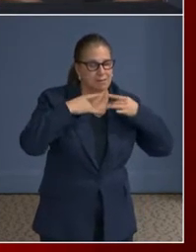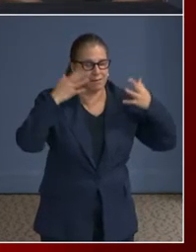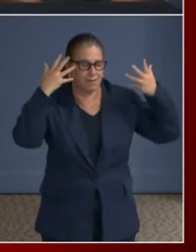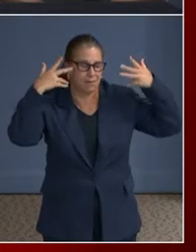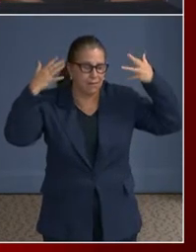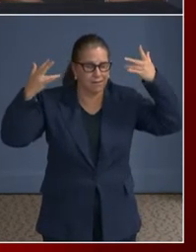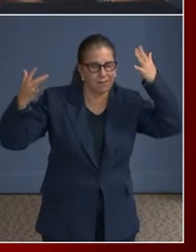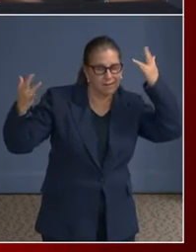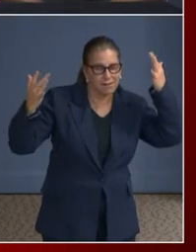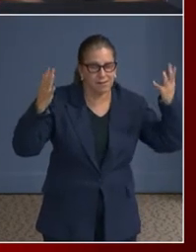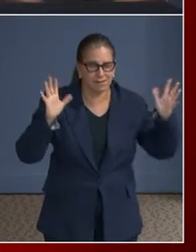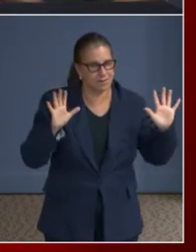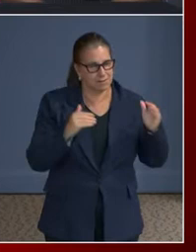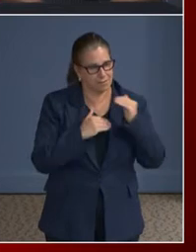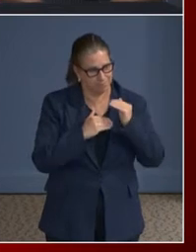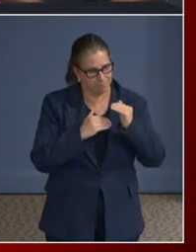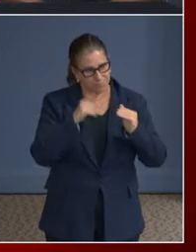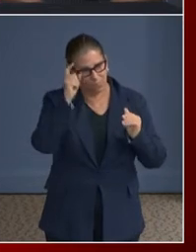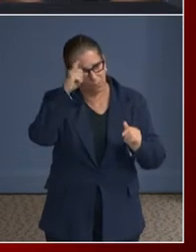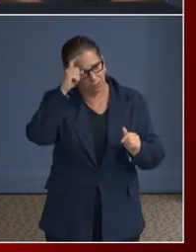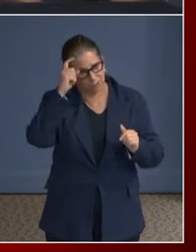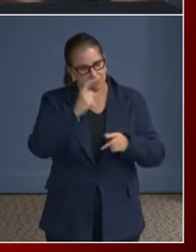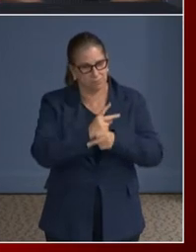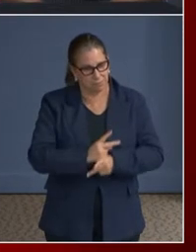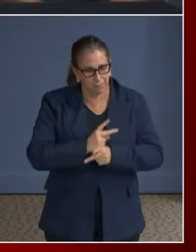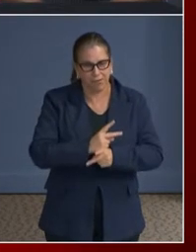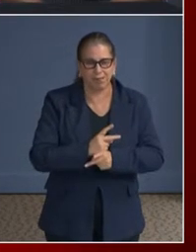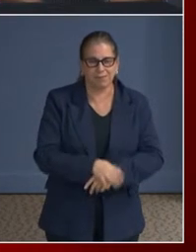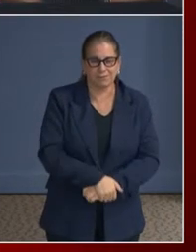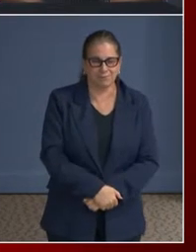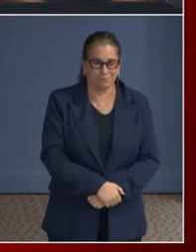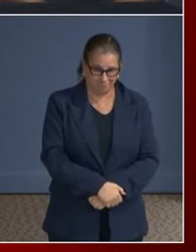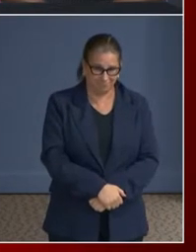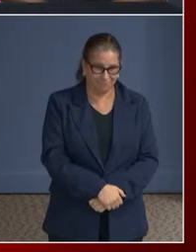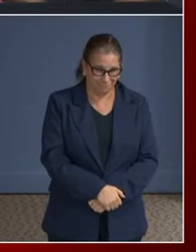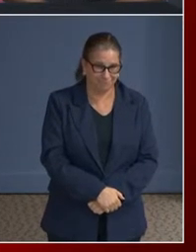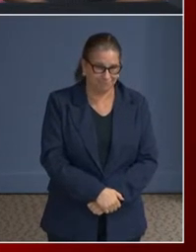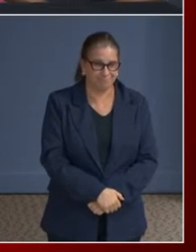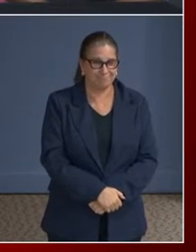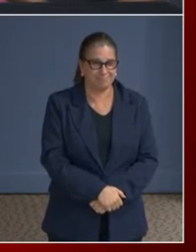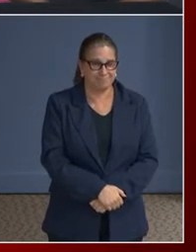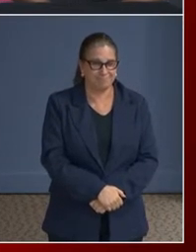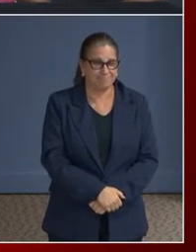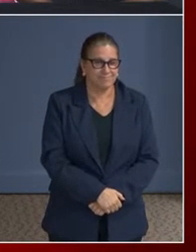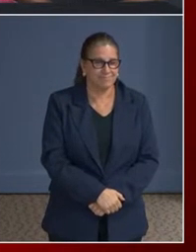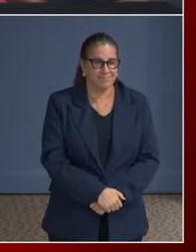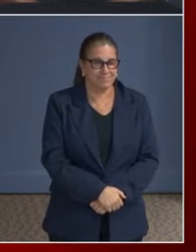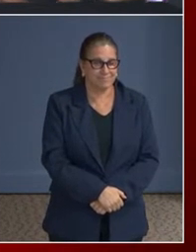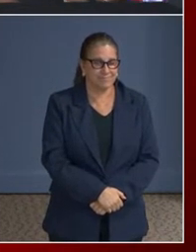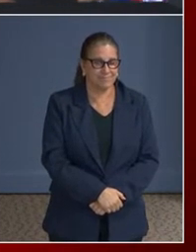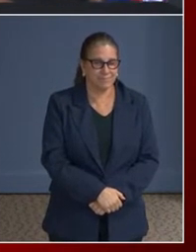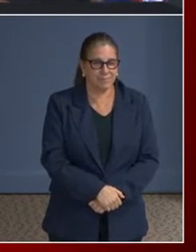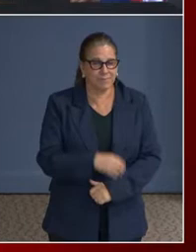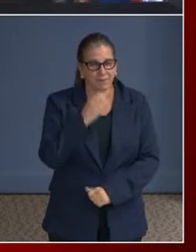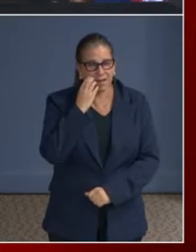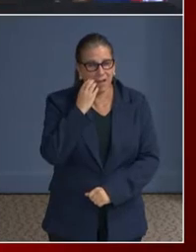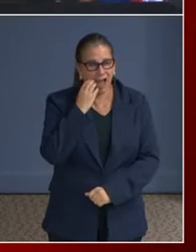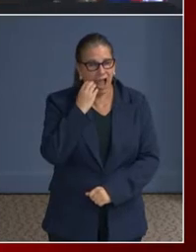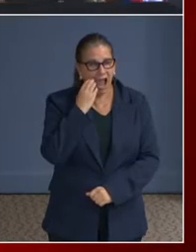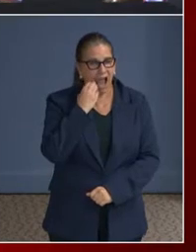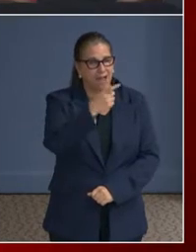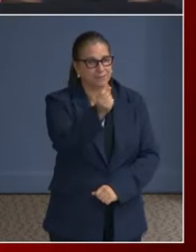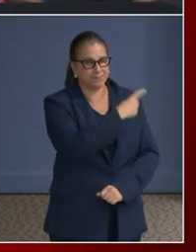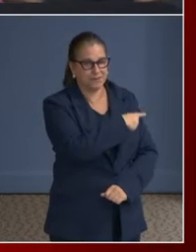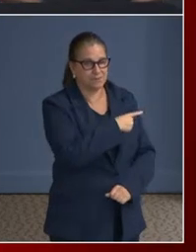citywide. And as we reduce the amount of cases that we have citywide, we'll eventually get to where we only have clusters. But is anything going